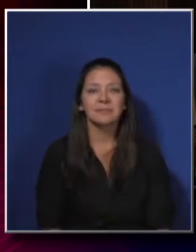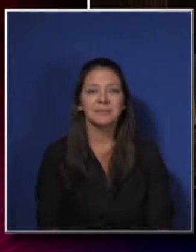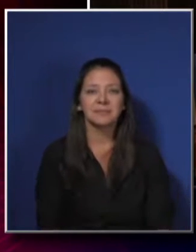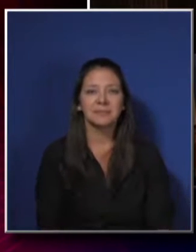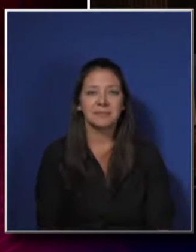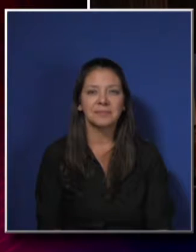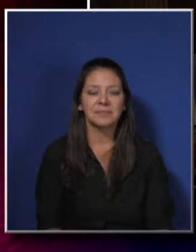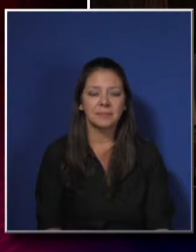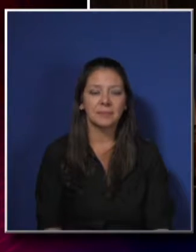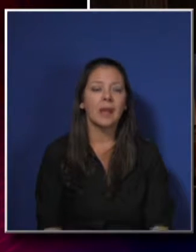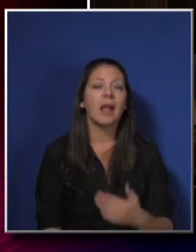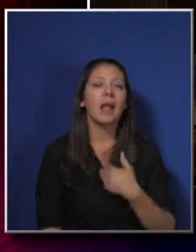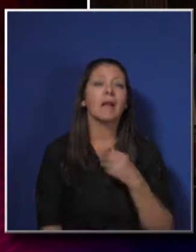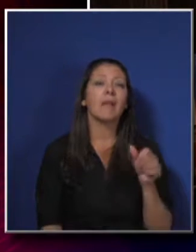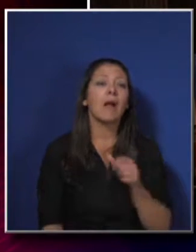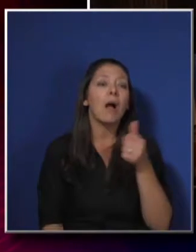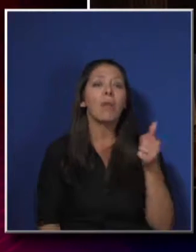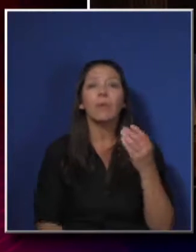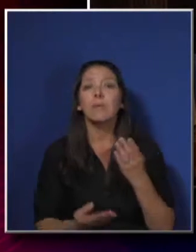Are there additional motions?